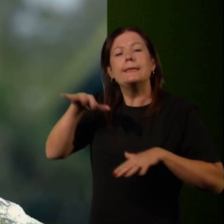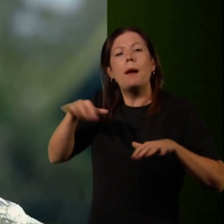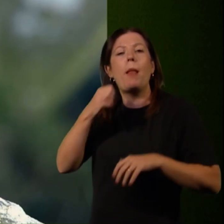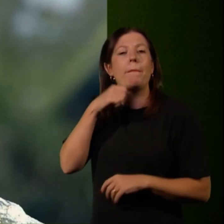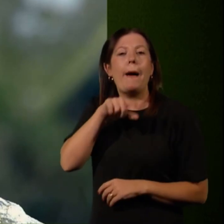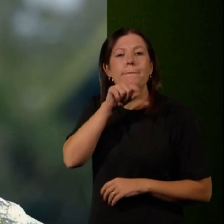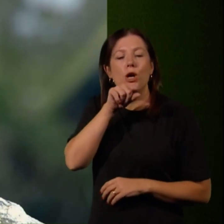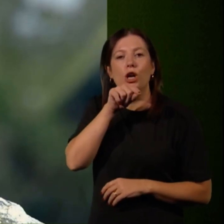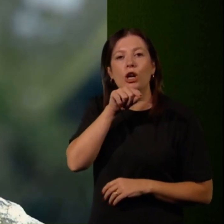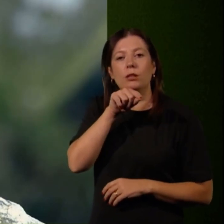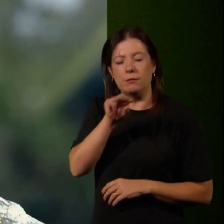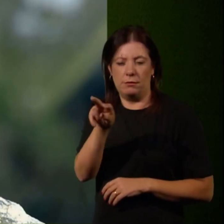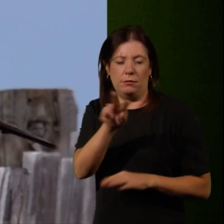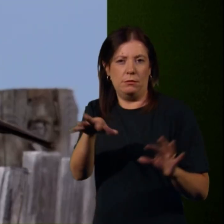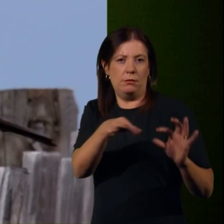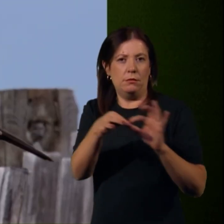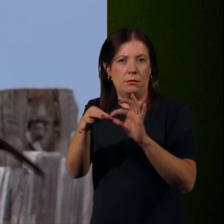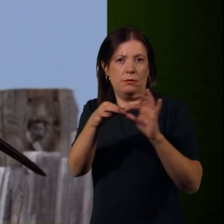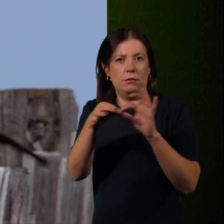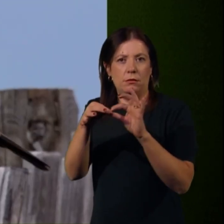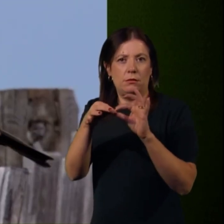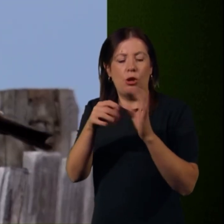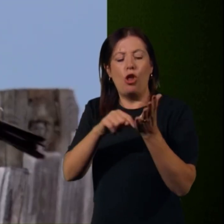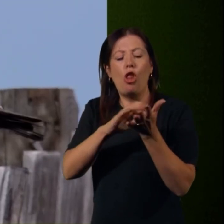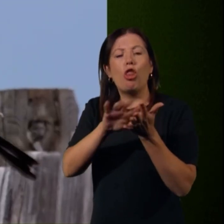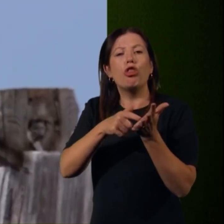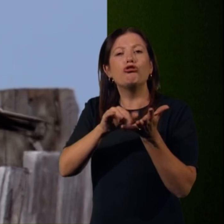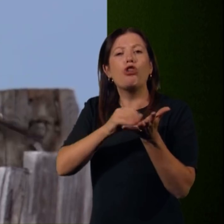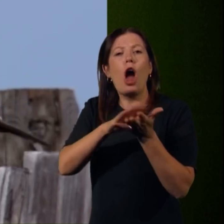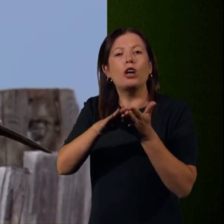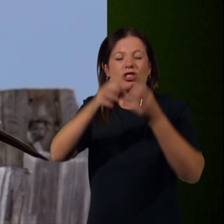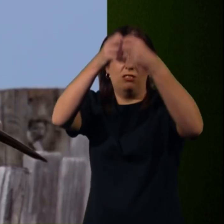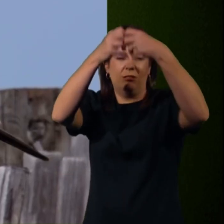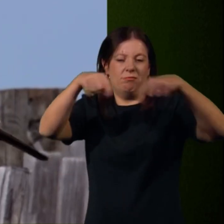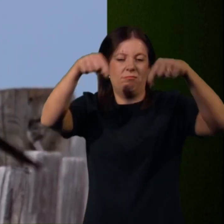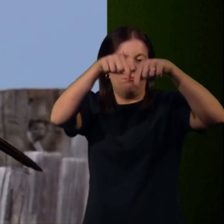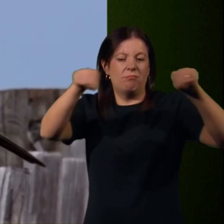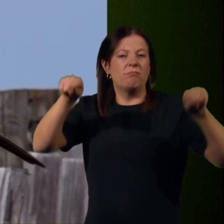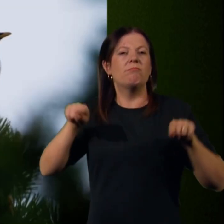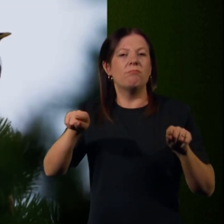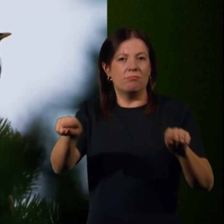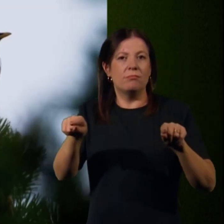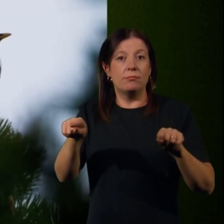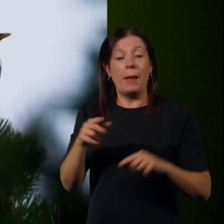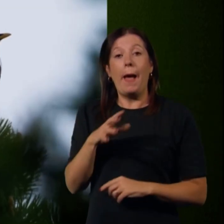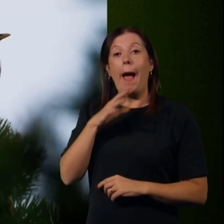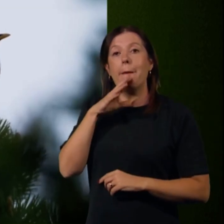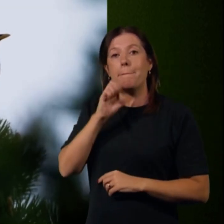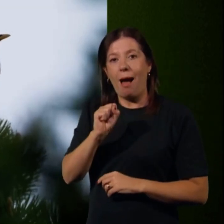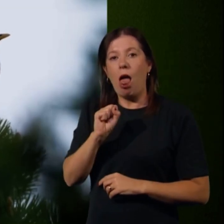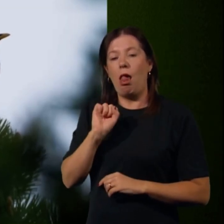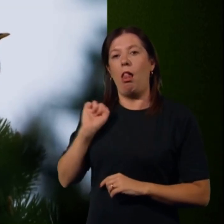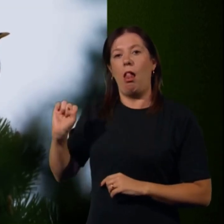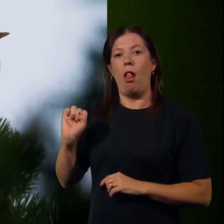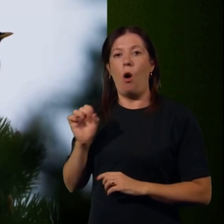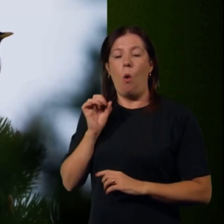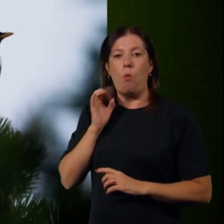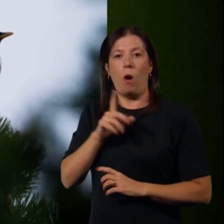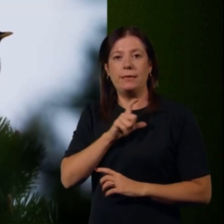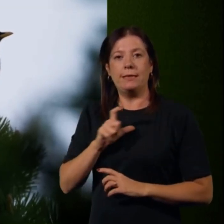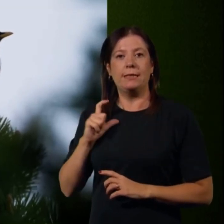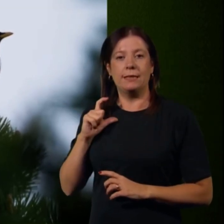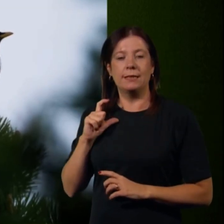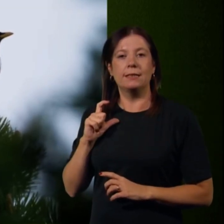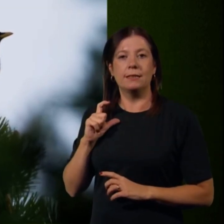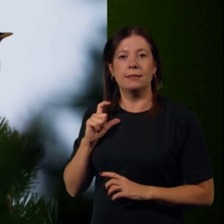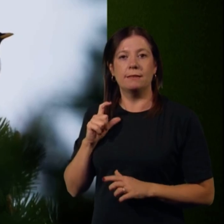because they're closely related, a member of the thrush family. And you can see really noticeably in the male that bright white collar.